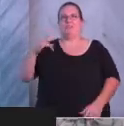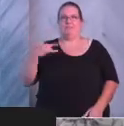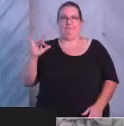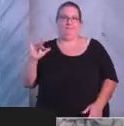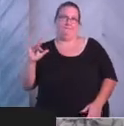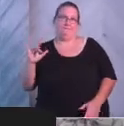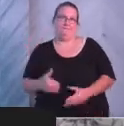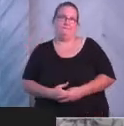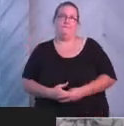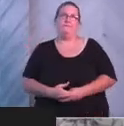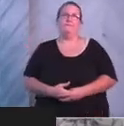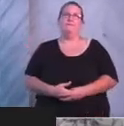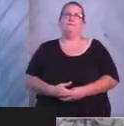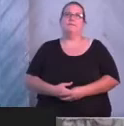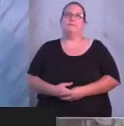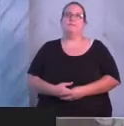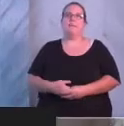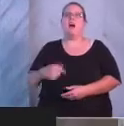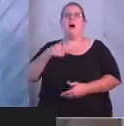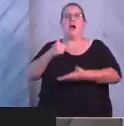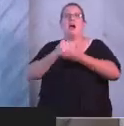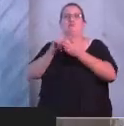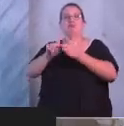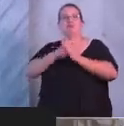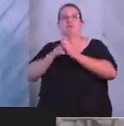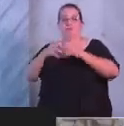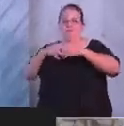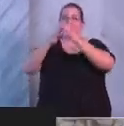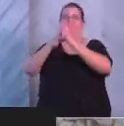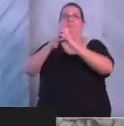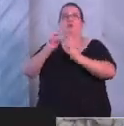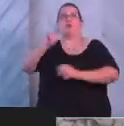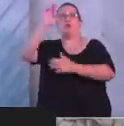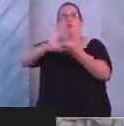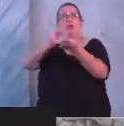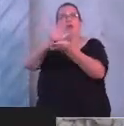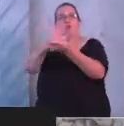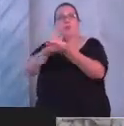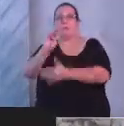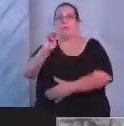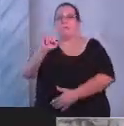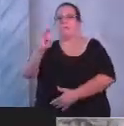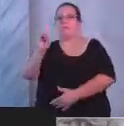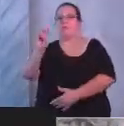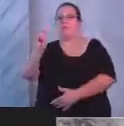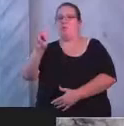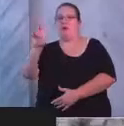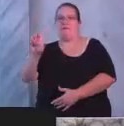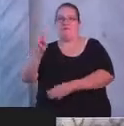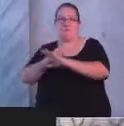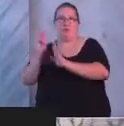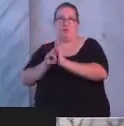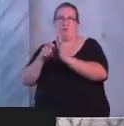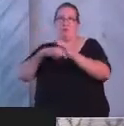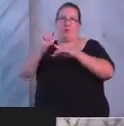I helped start the Northern Medical School and the midwifery program in Northern Ontario. We trained